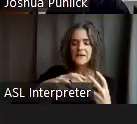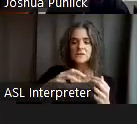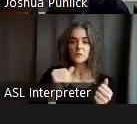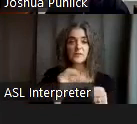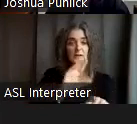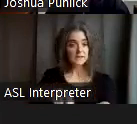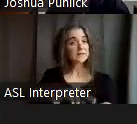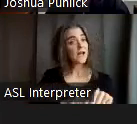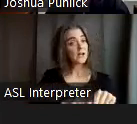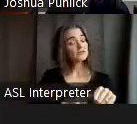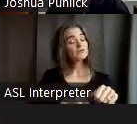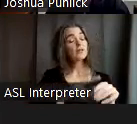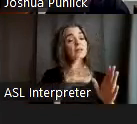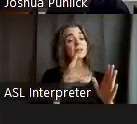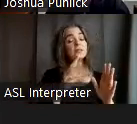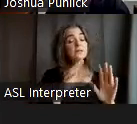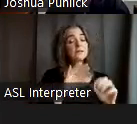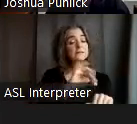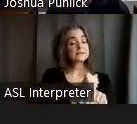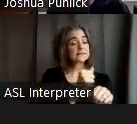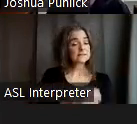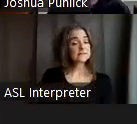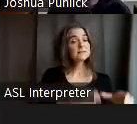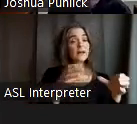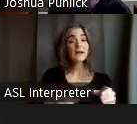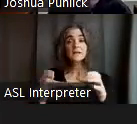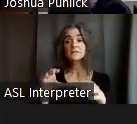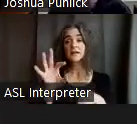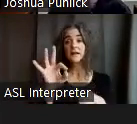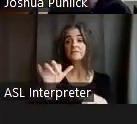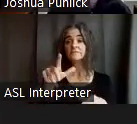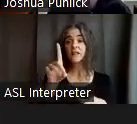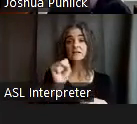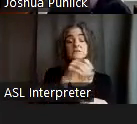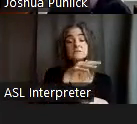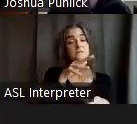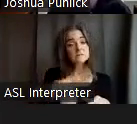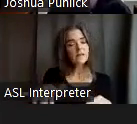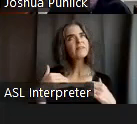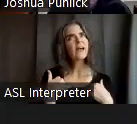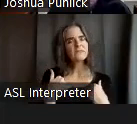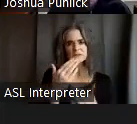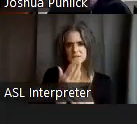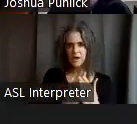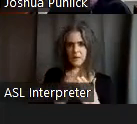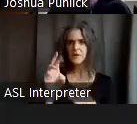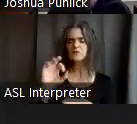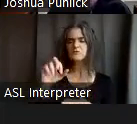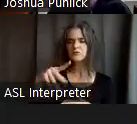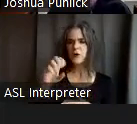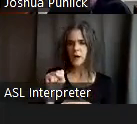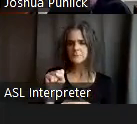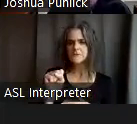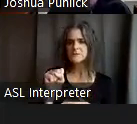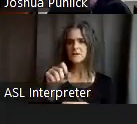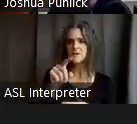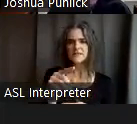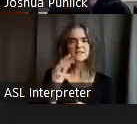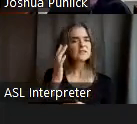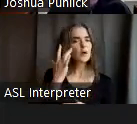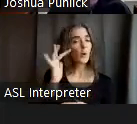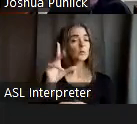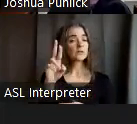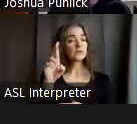fields. Some of these fields have row crops. The one here has goldenrod